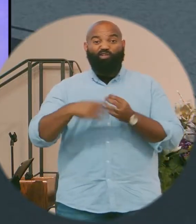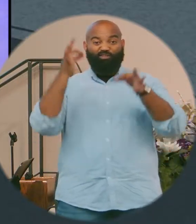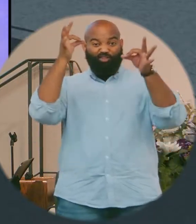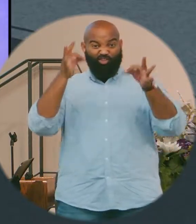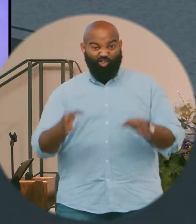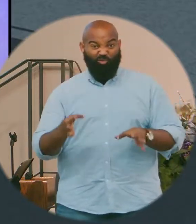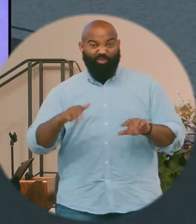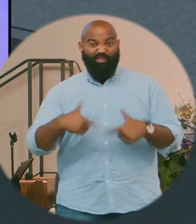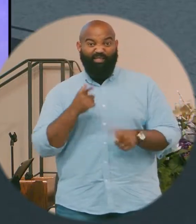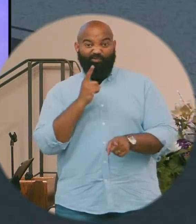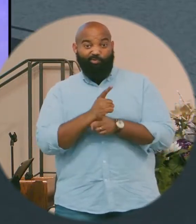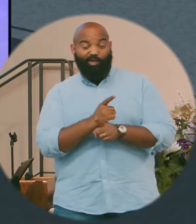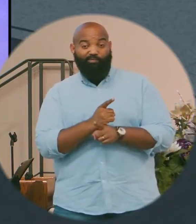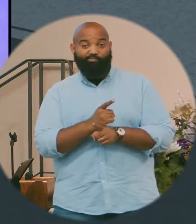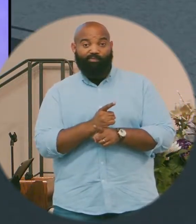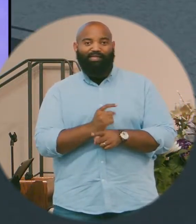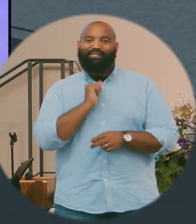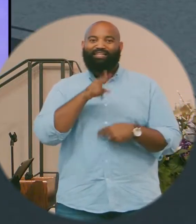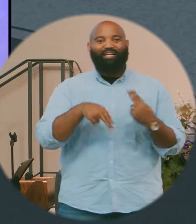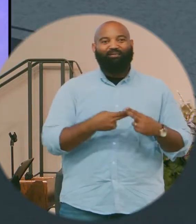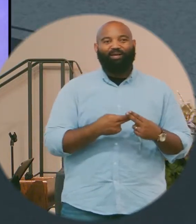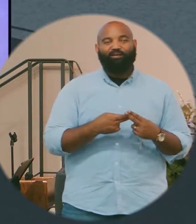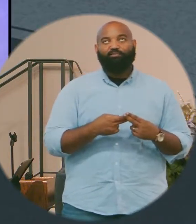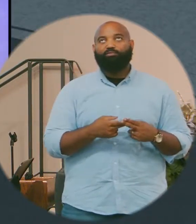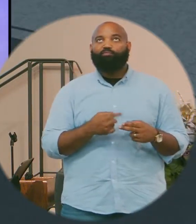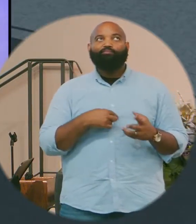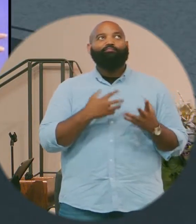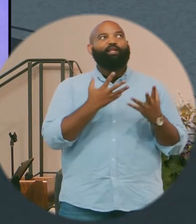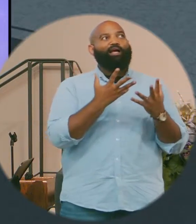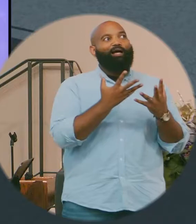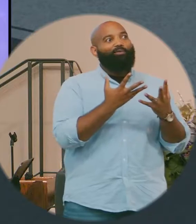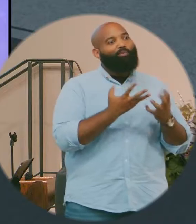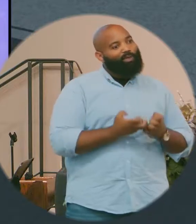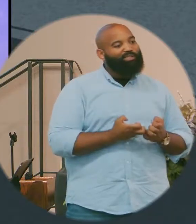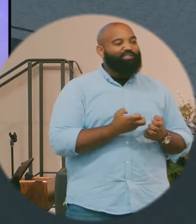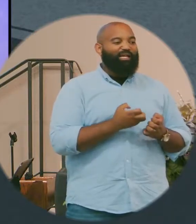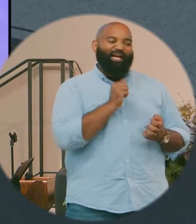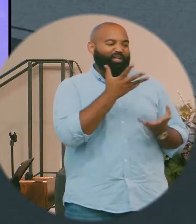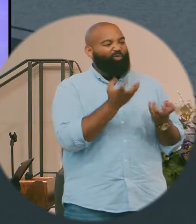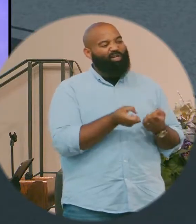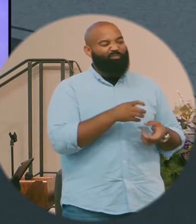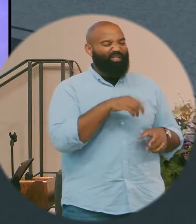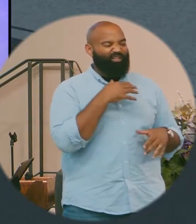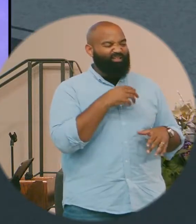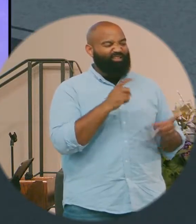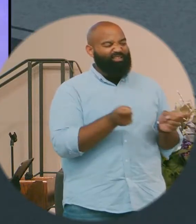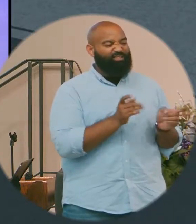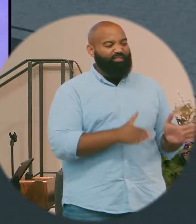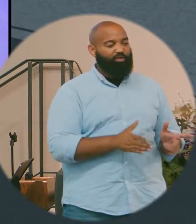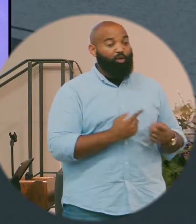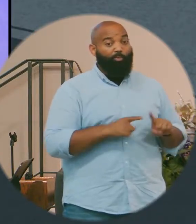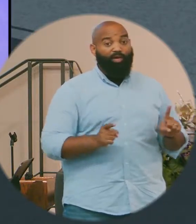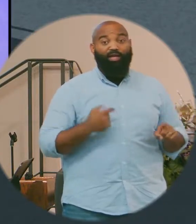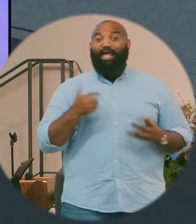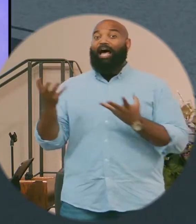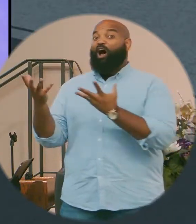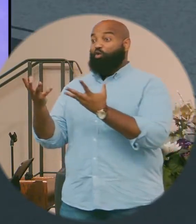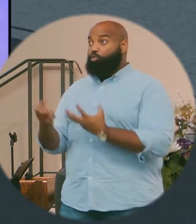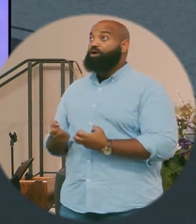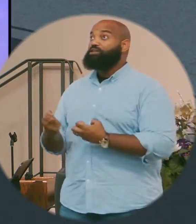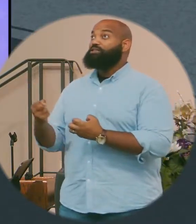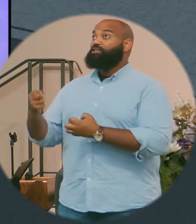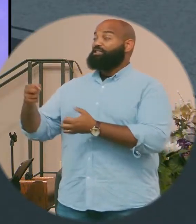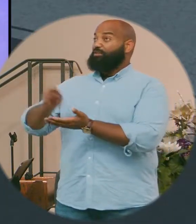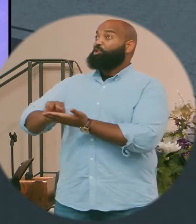dirty goes beyond not wanting to be dirty. It's a desire to be clean. There's a difference. Not wanting